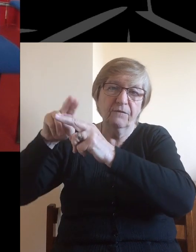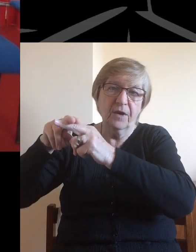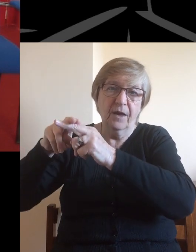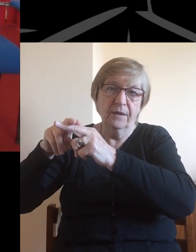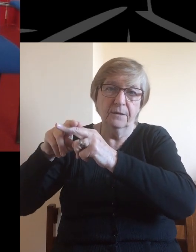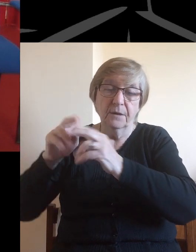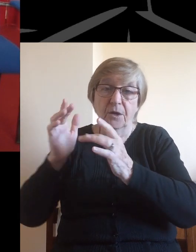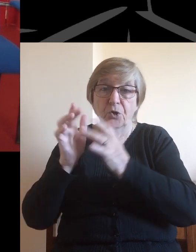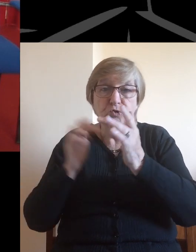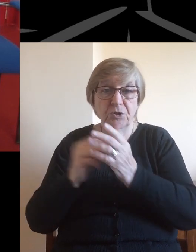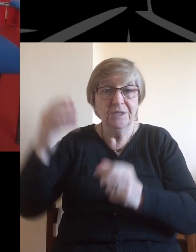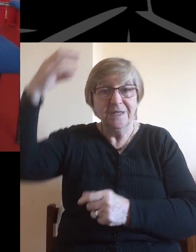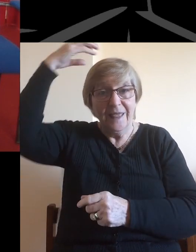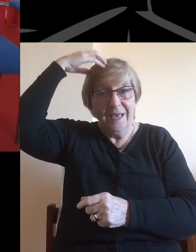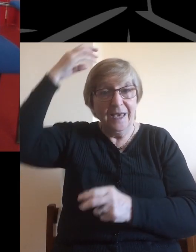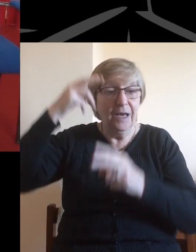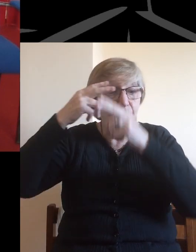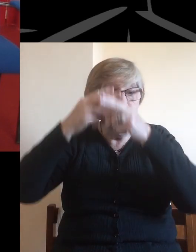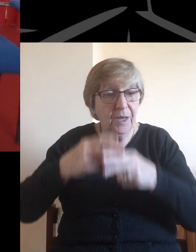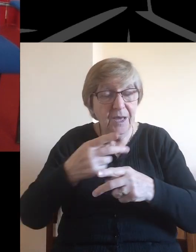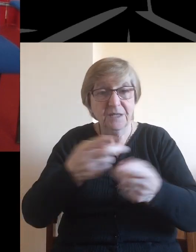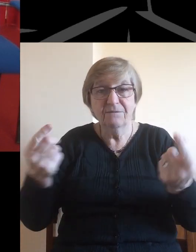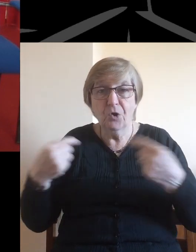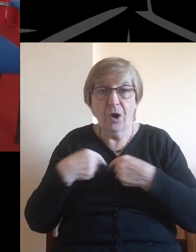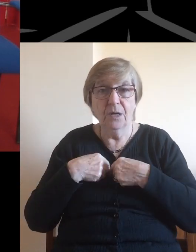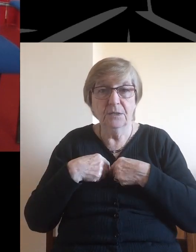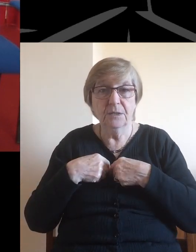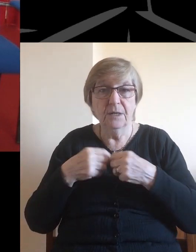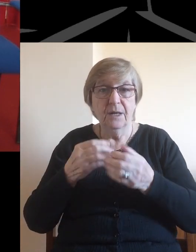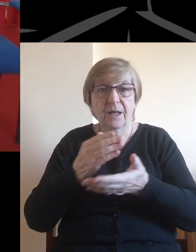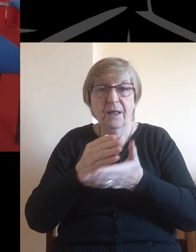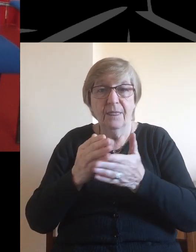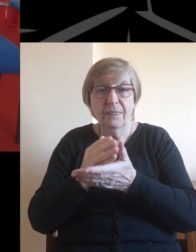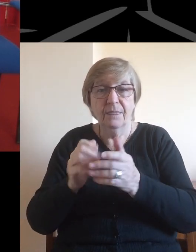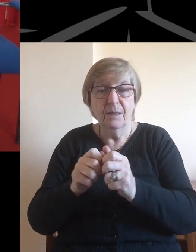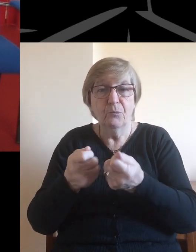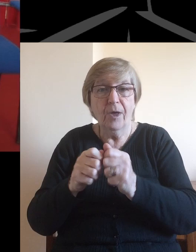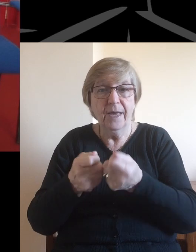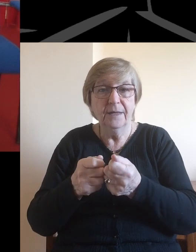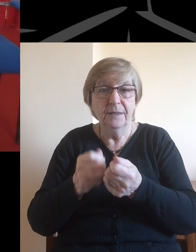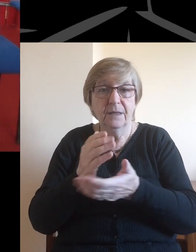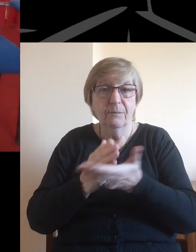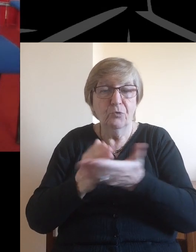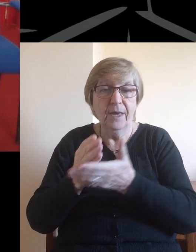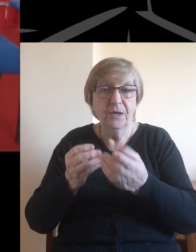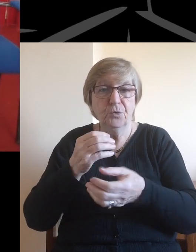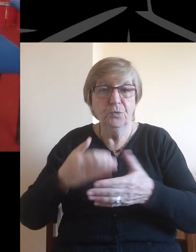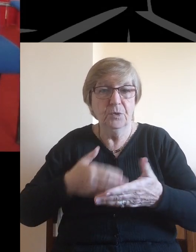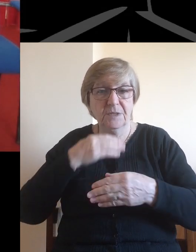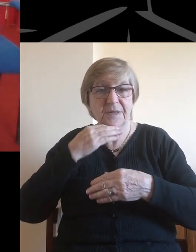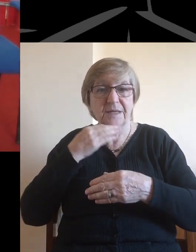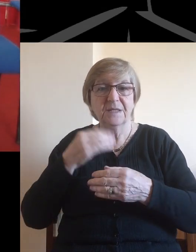Jesus is the King who cares for us, the bread who satisfies us, and the light who guides us.